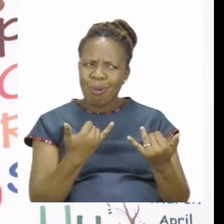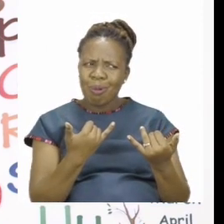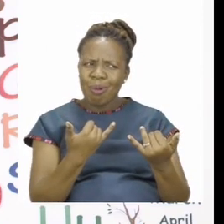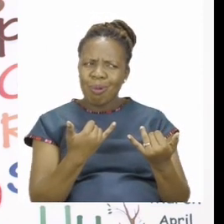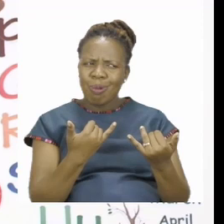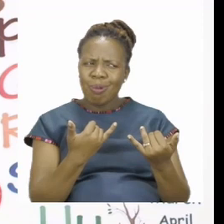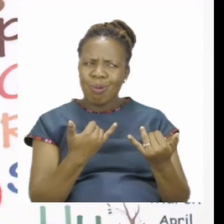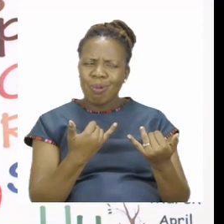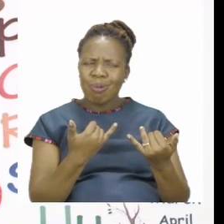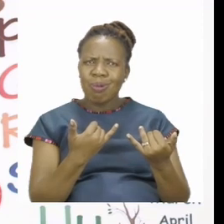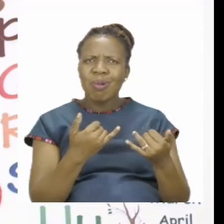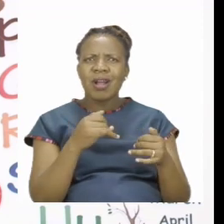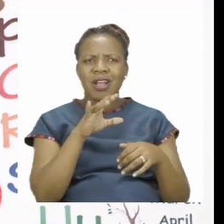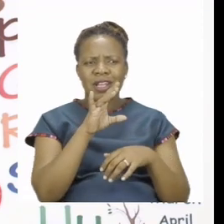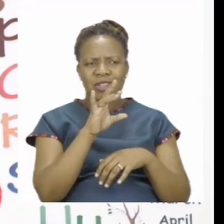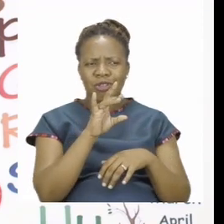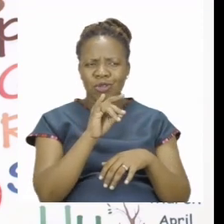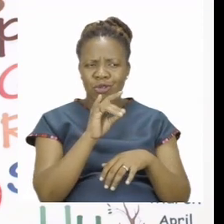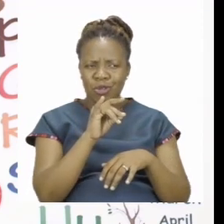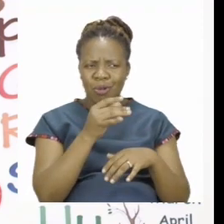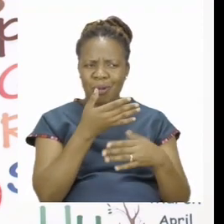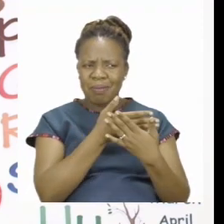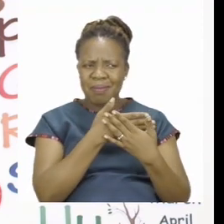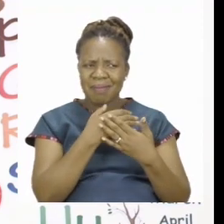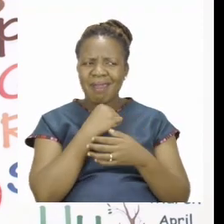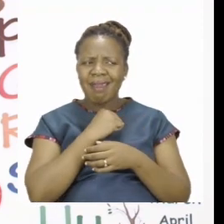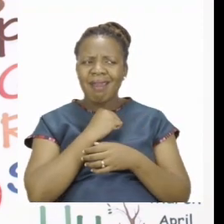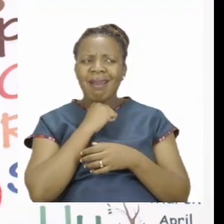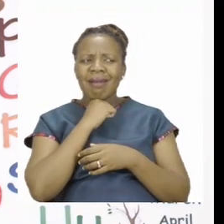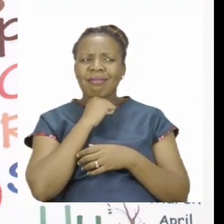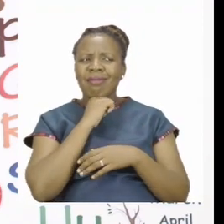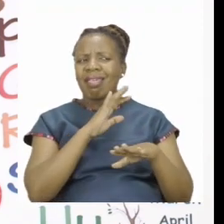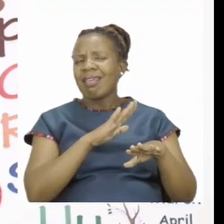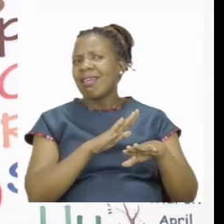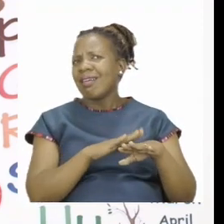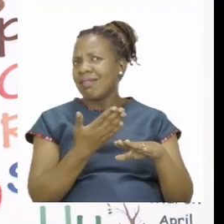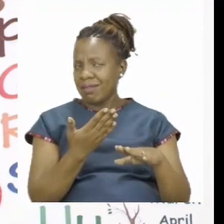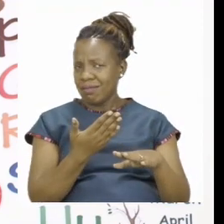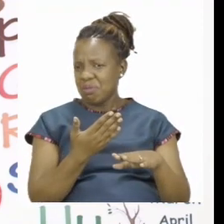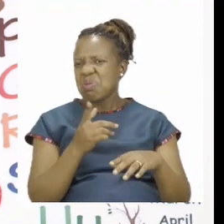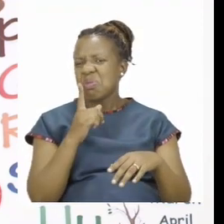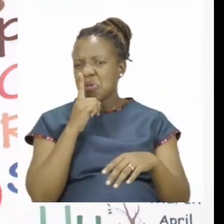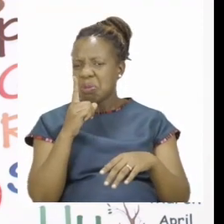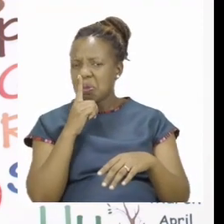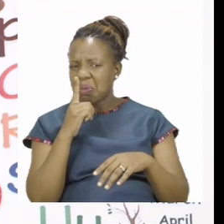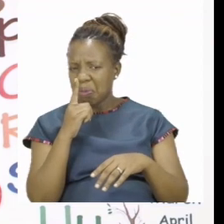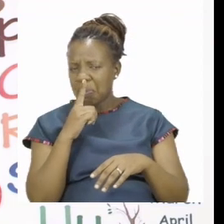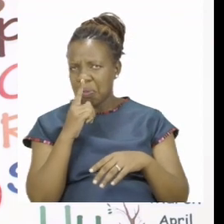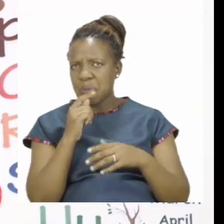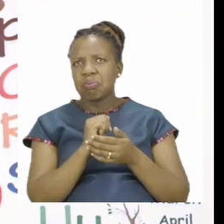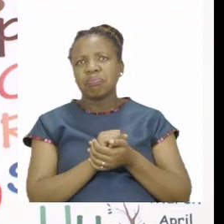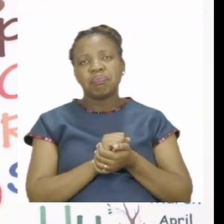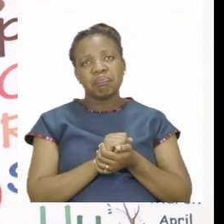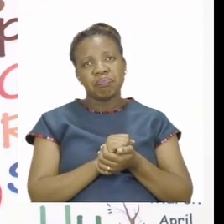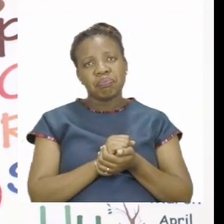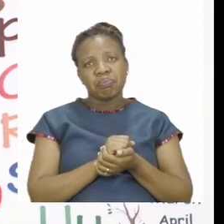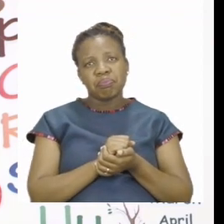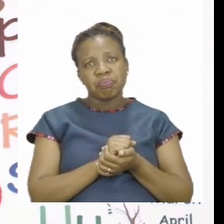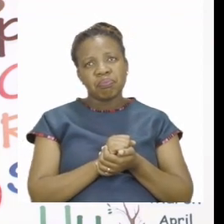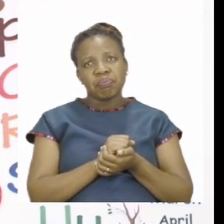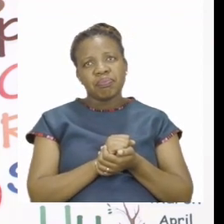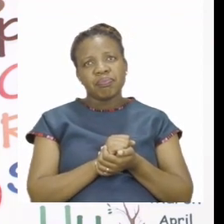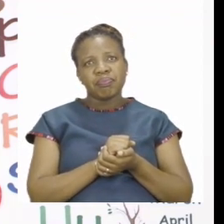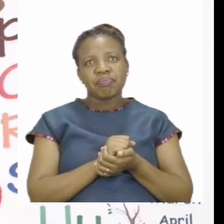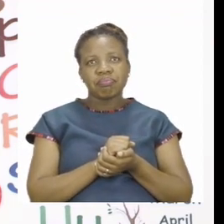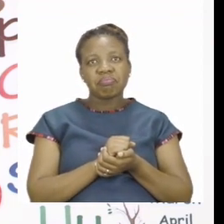I don't think it does. Does a puppy quack, quack, quack, quack? No. I think a puppy